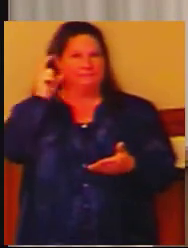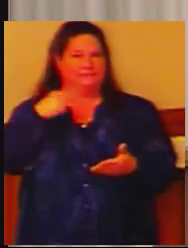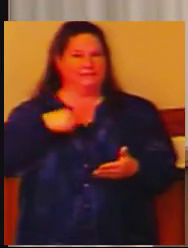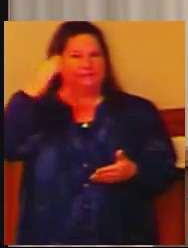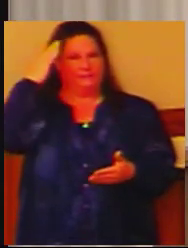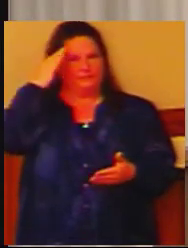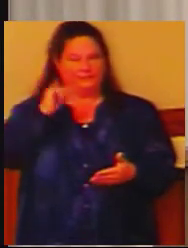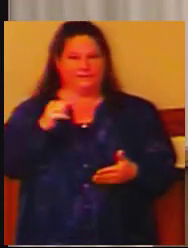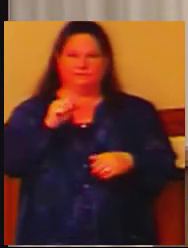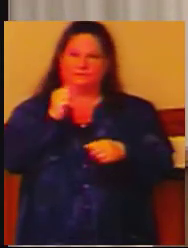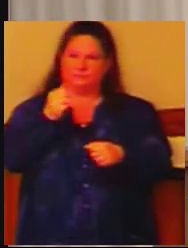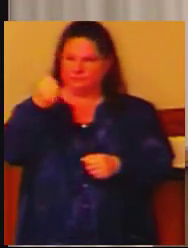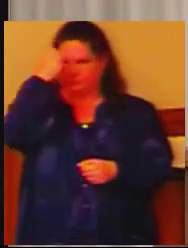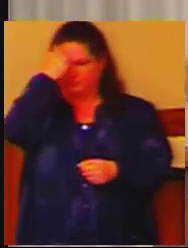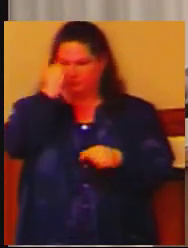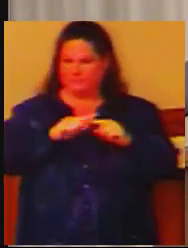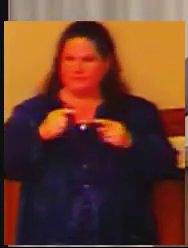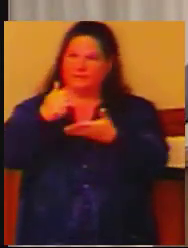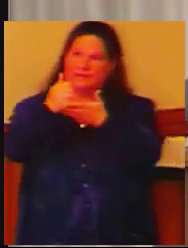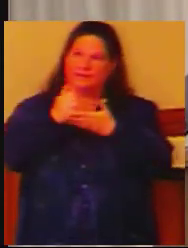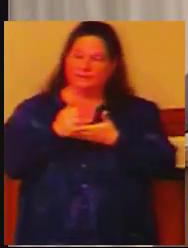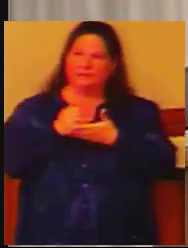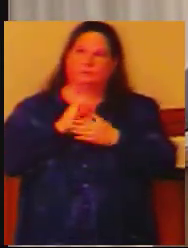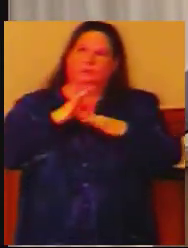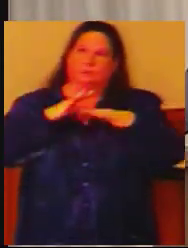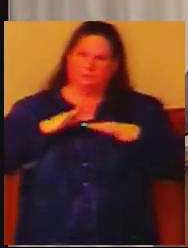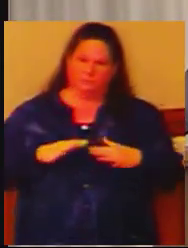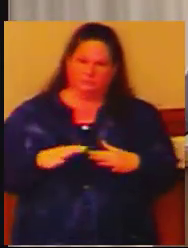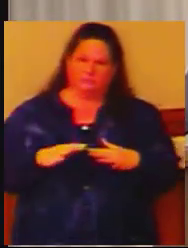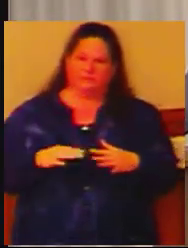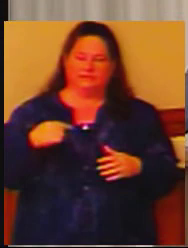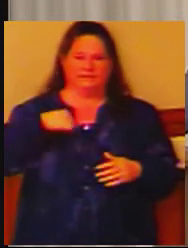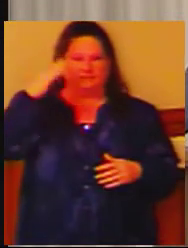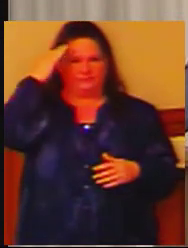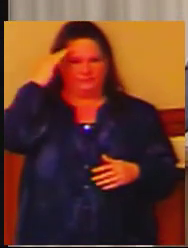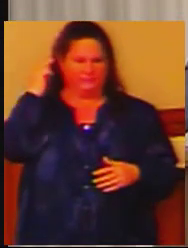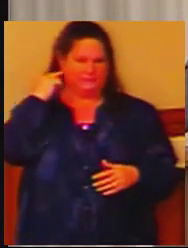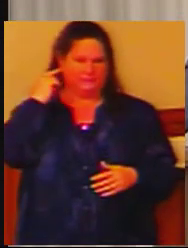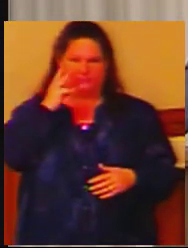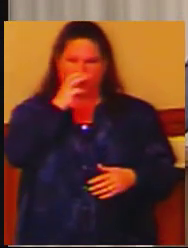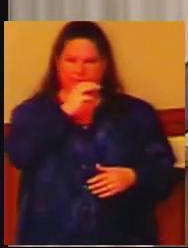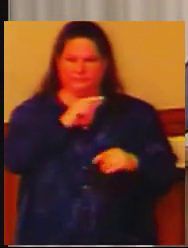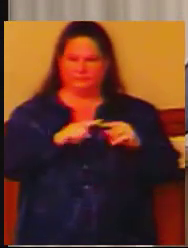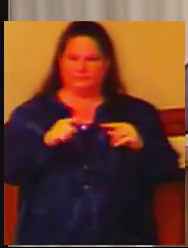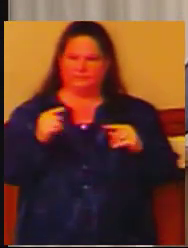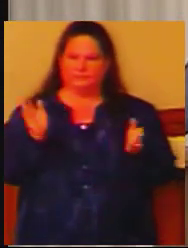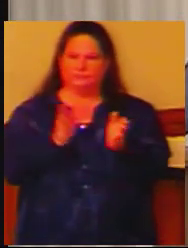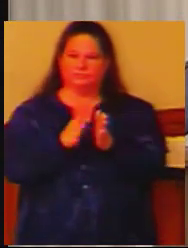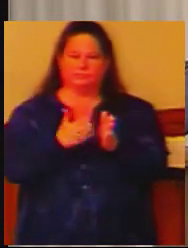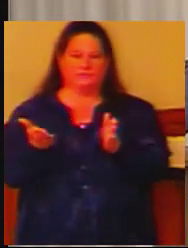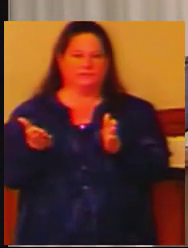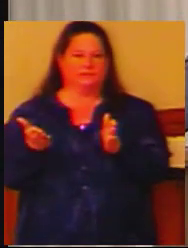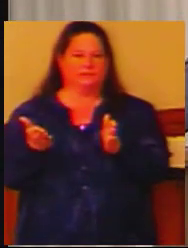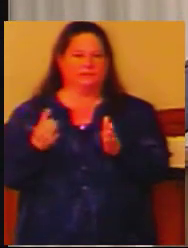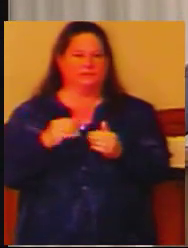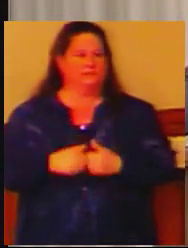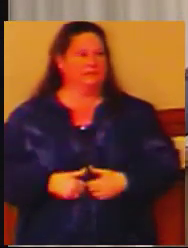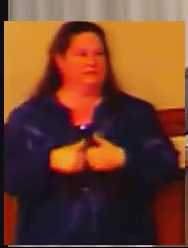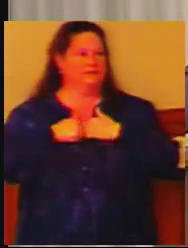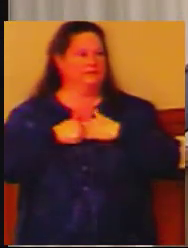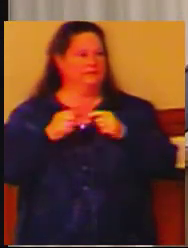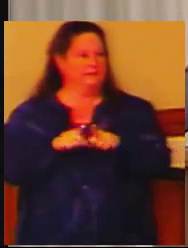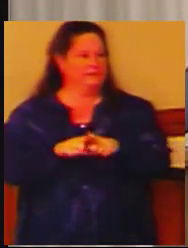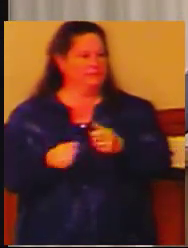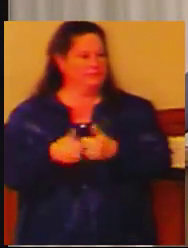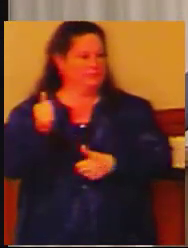to come back, okay? I know it sounds weird, but those little things in a life like most of